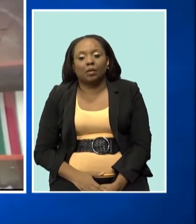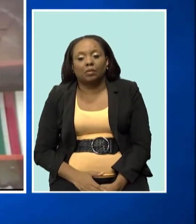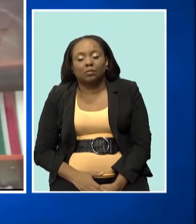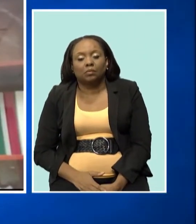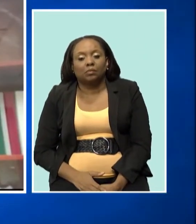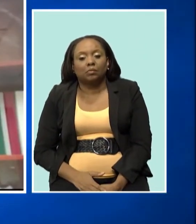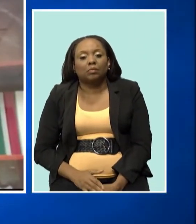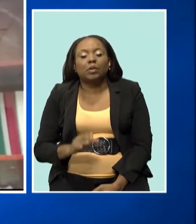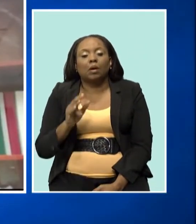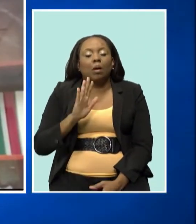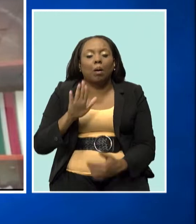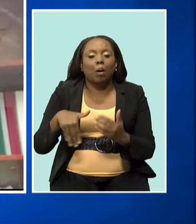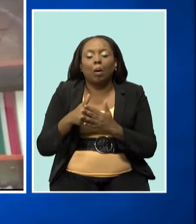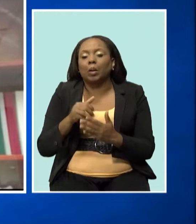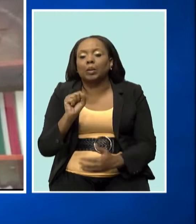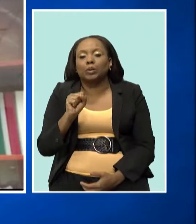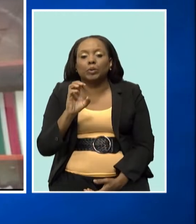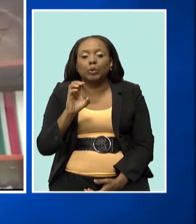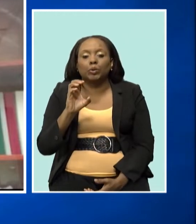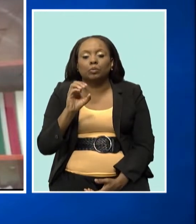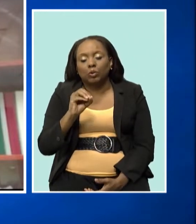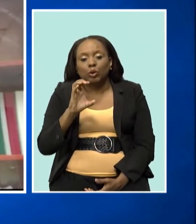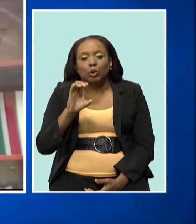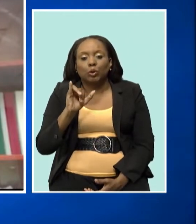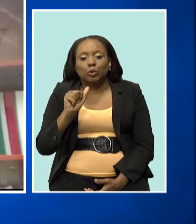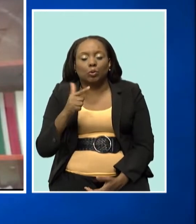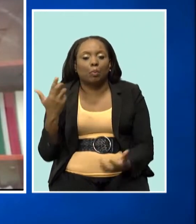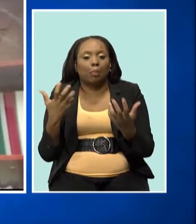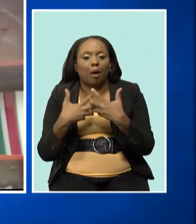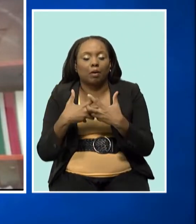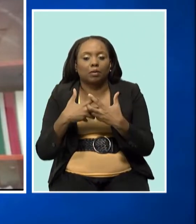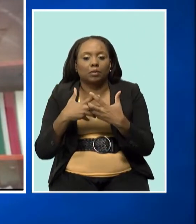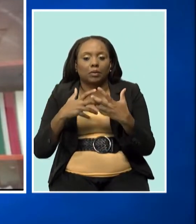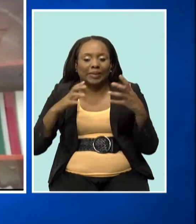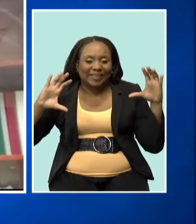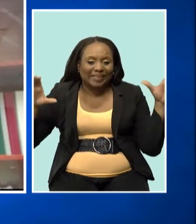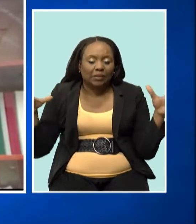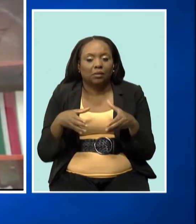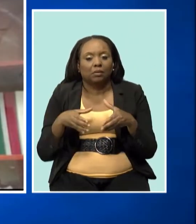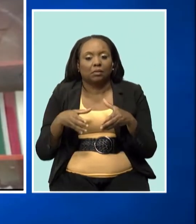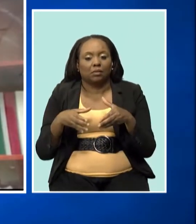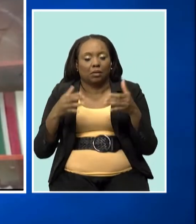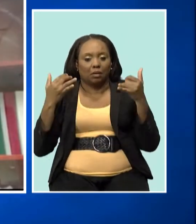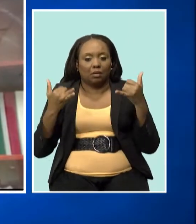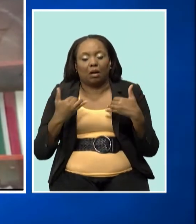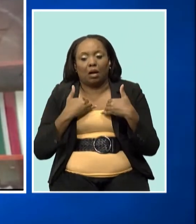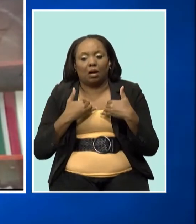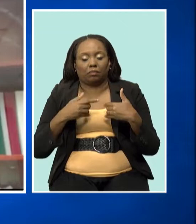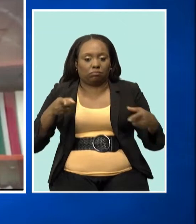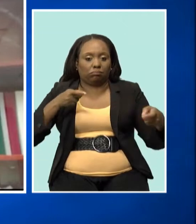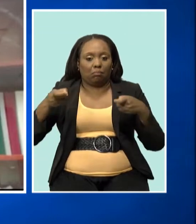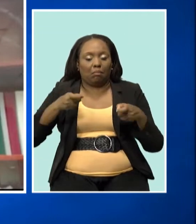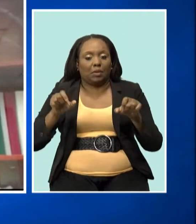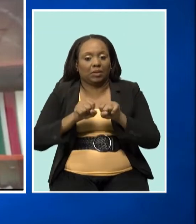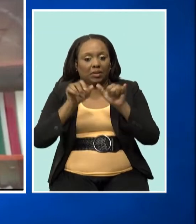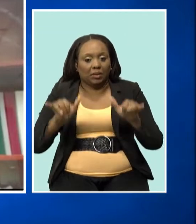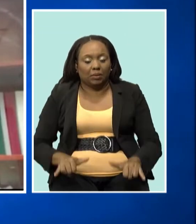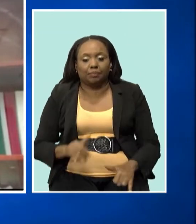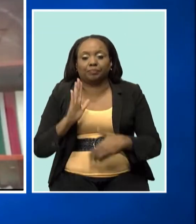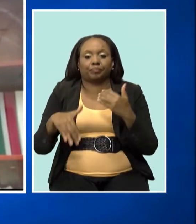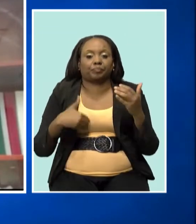But Pinelands understood the assignment and was leaving nothing up to chance. And talk about upping the defensive game. They